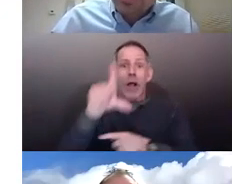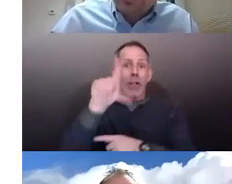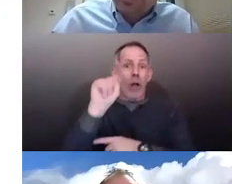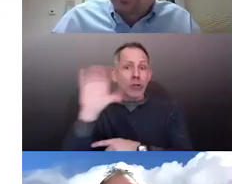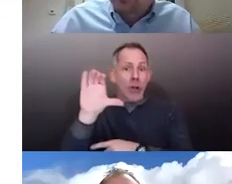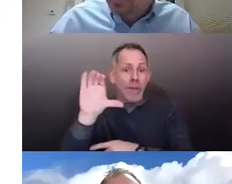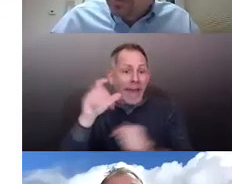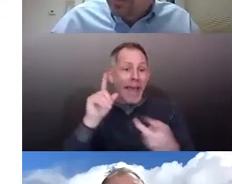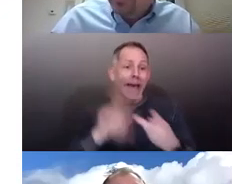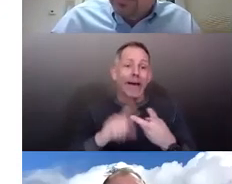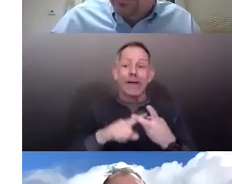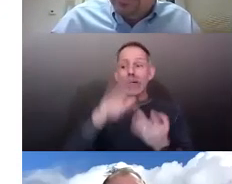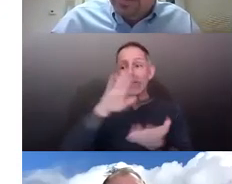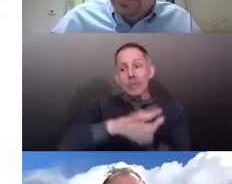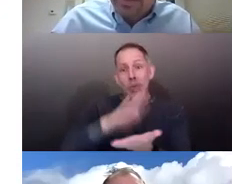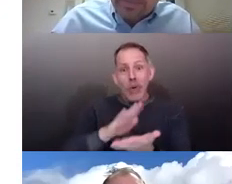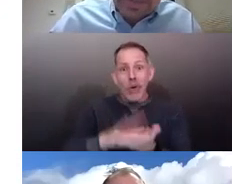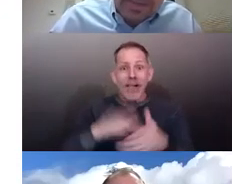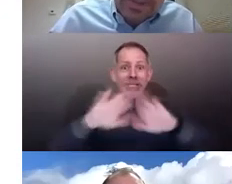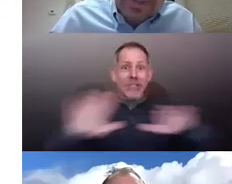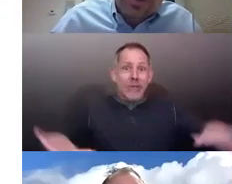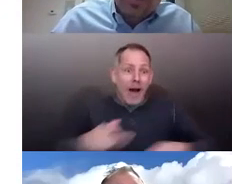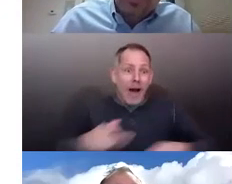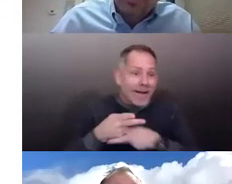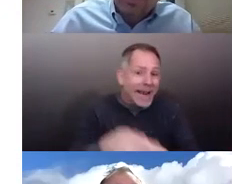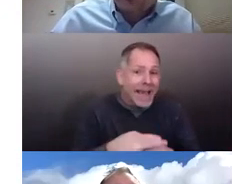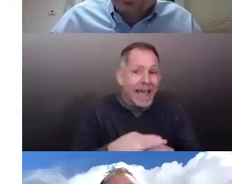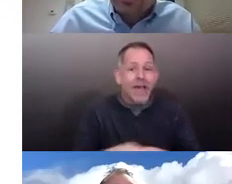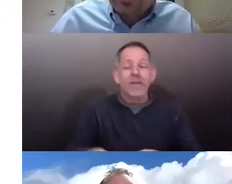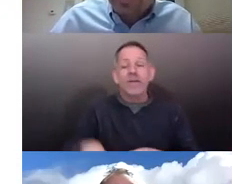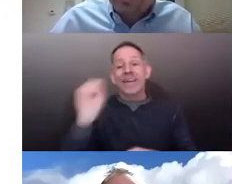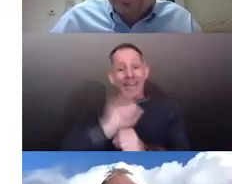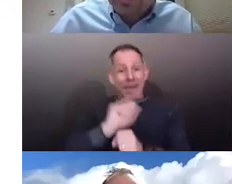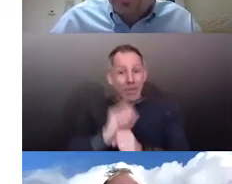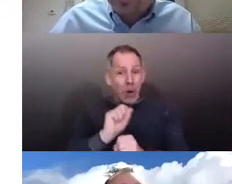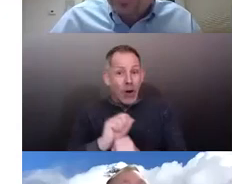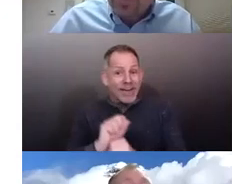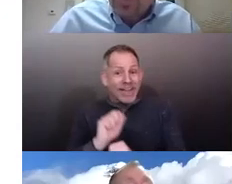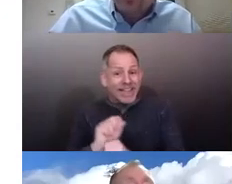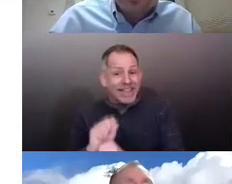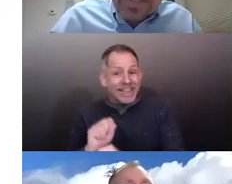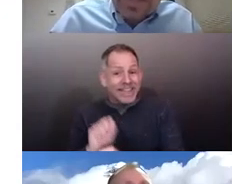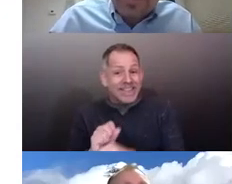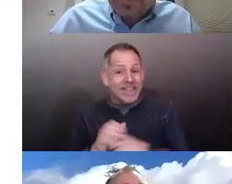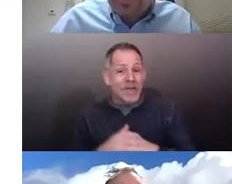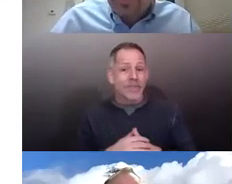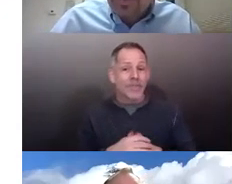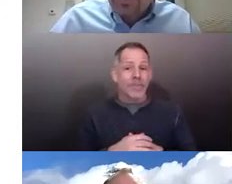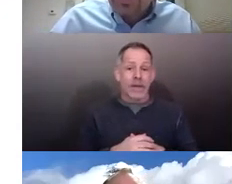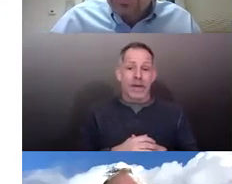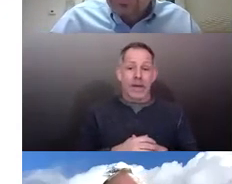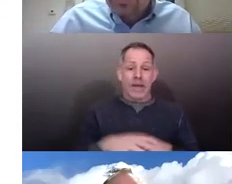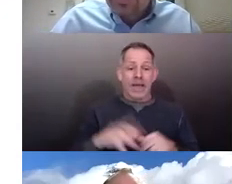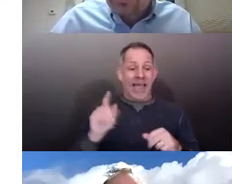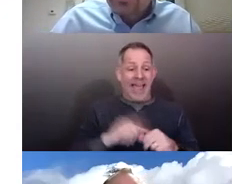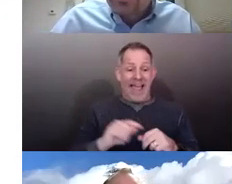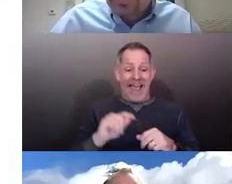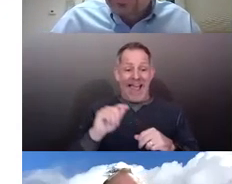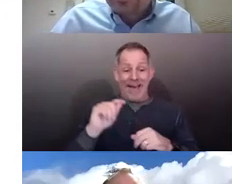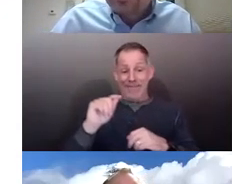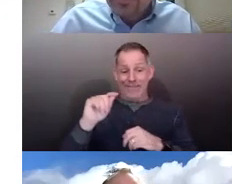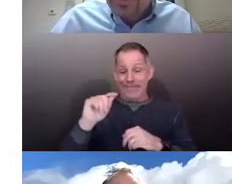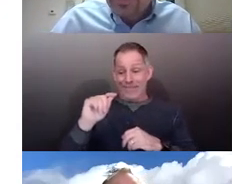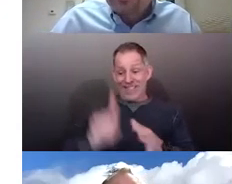populations that would include not be limited to unsheltered populations or specific